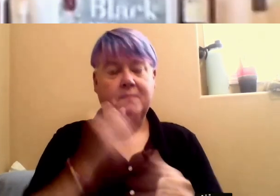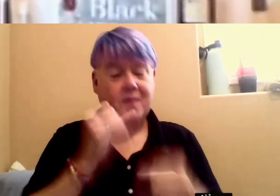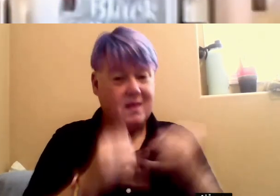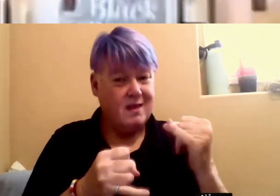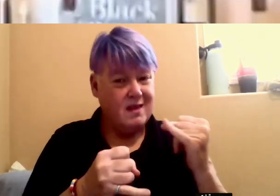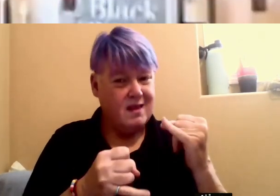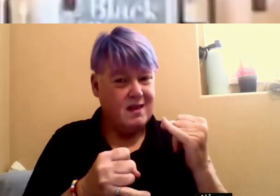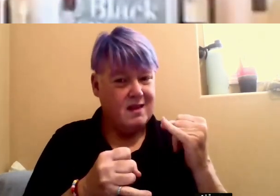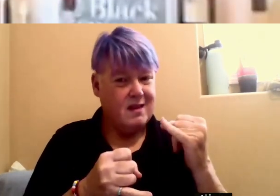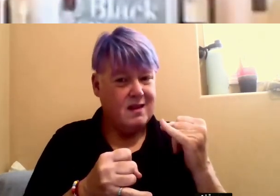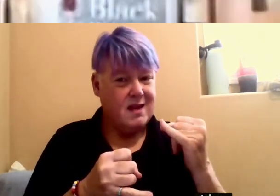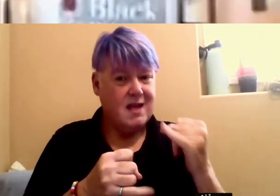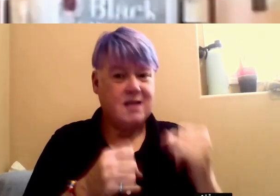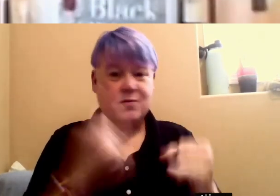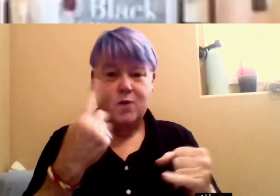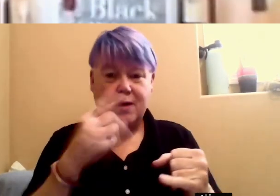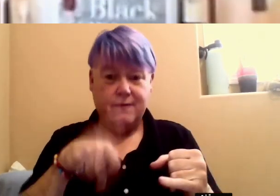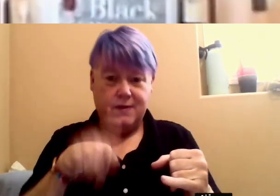The last episode of the podcast, it